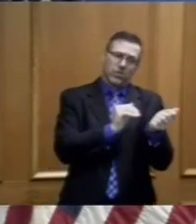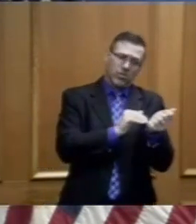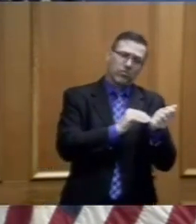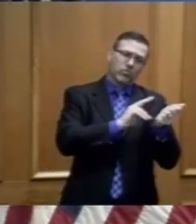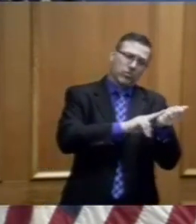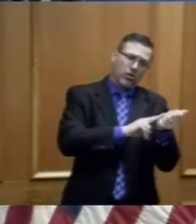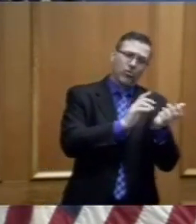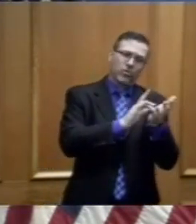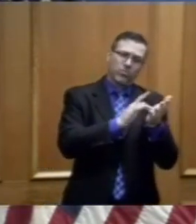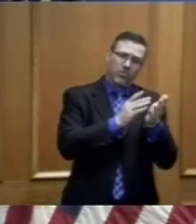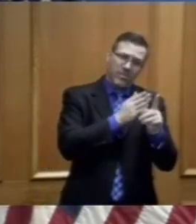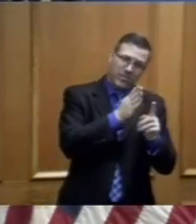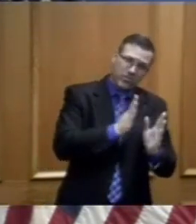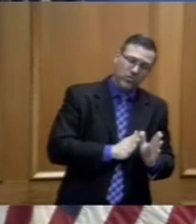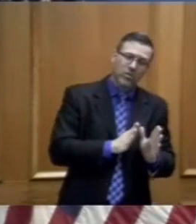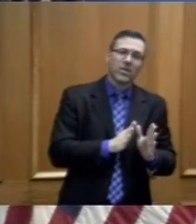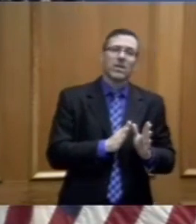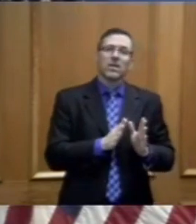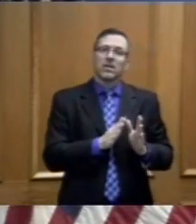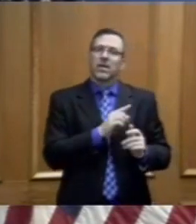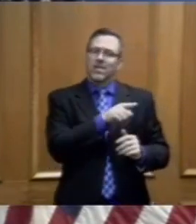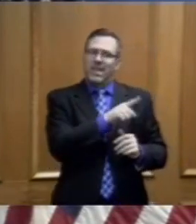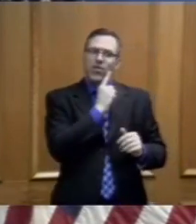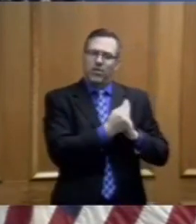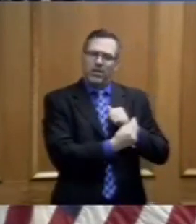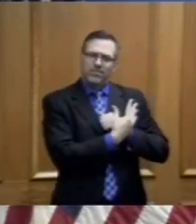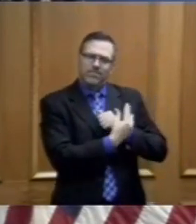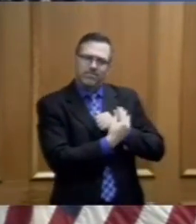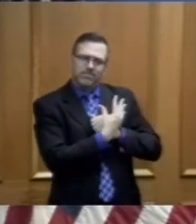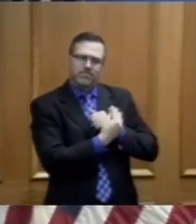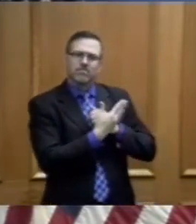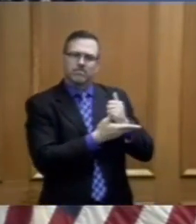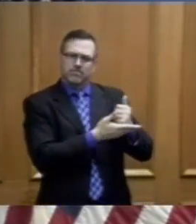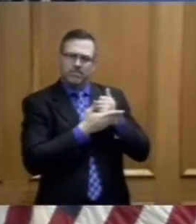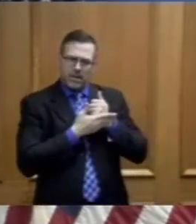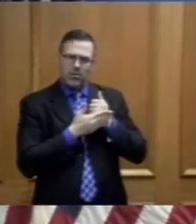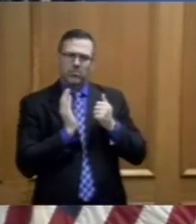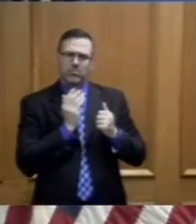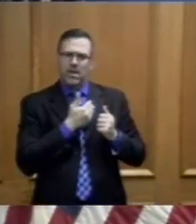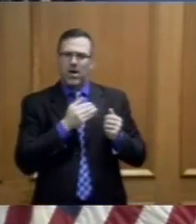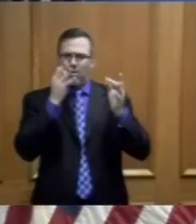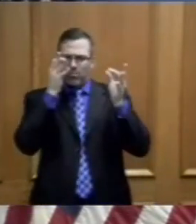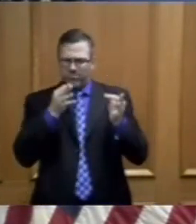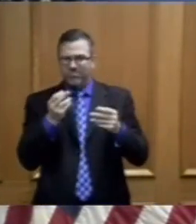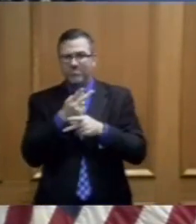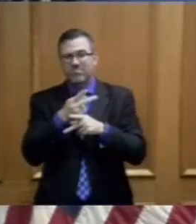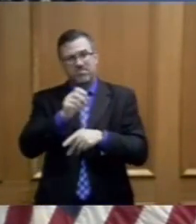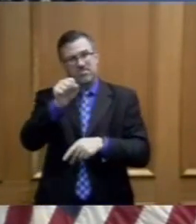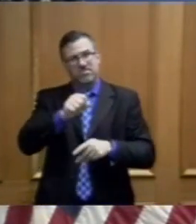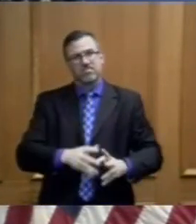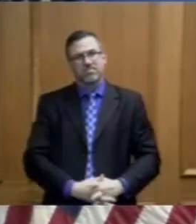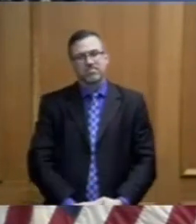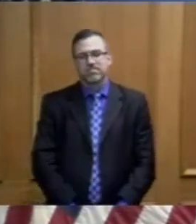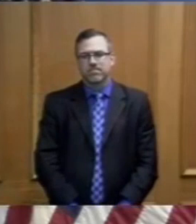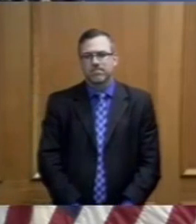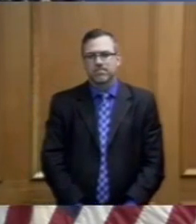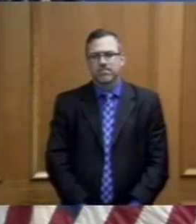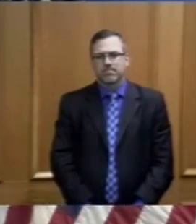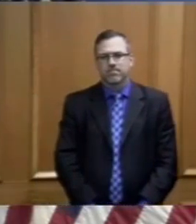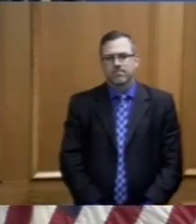and especially the medical community, have played an important role in our calculations.